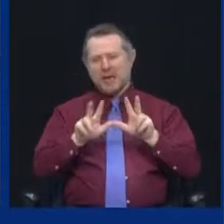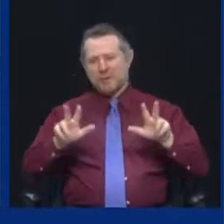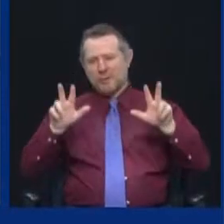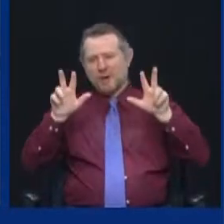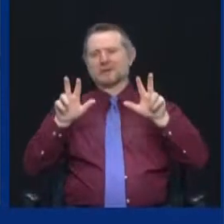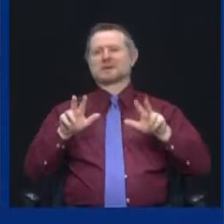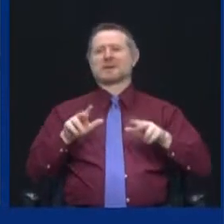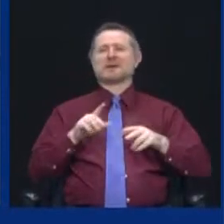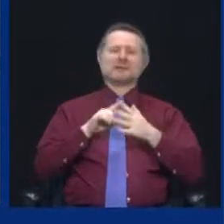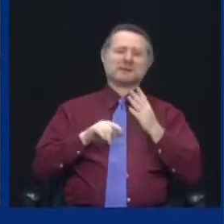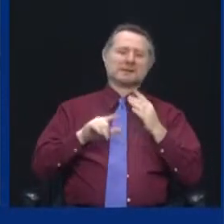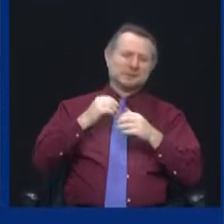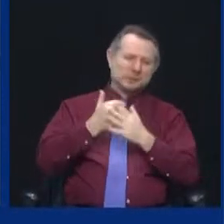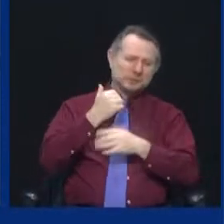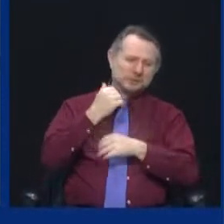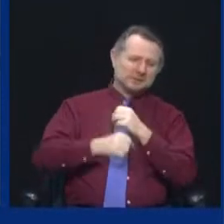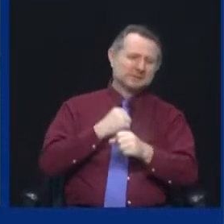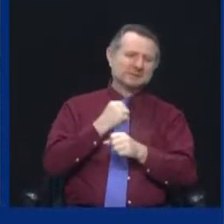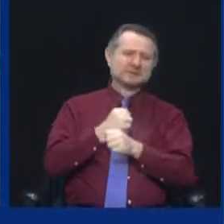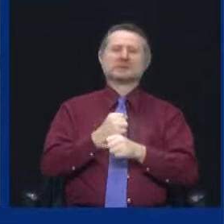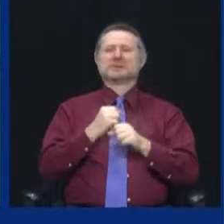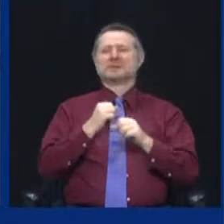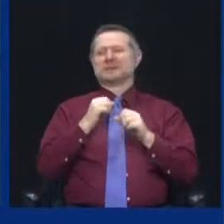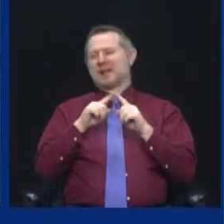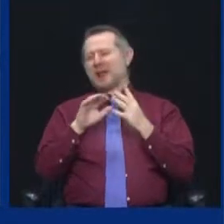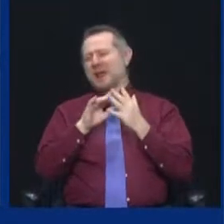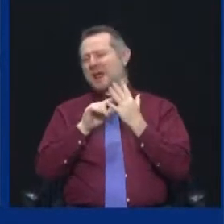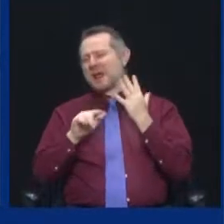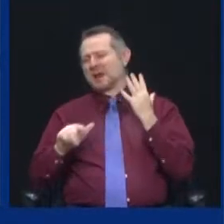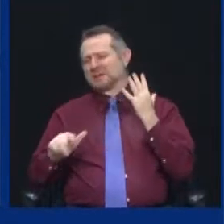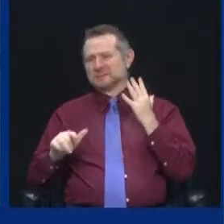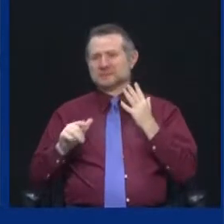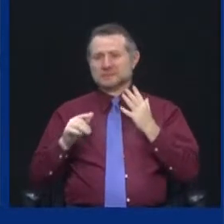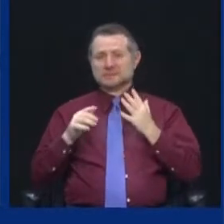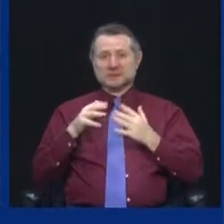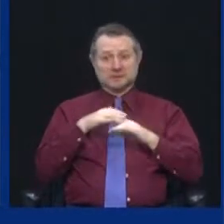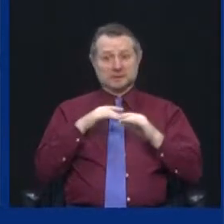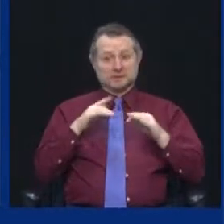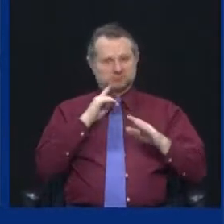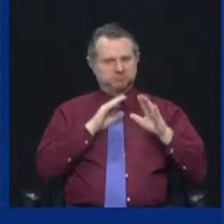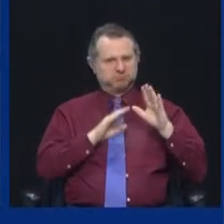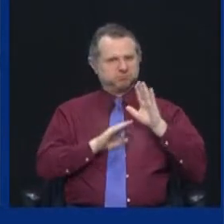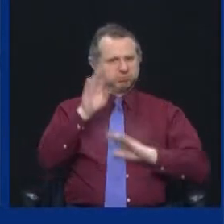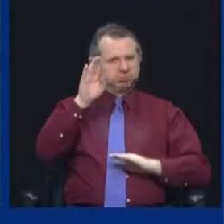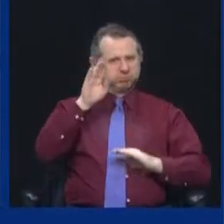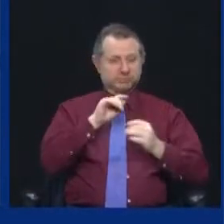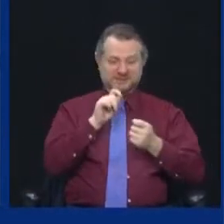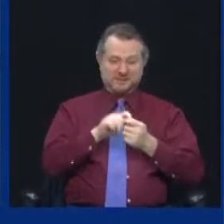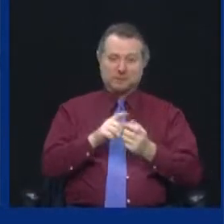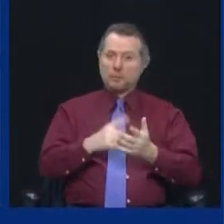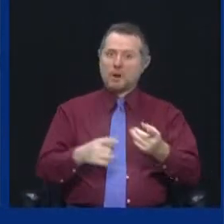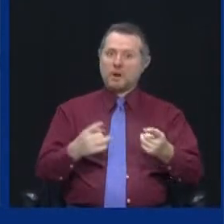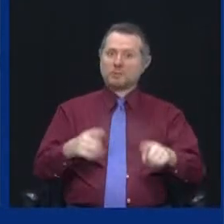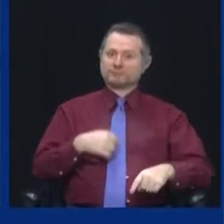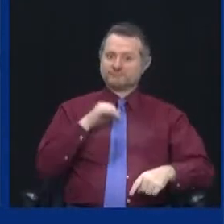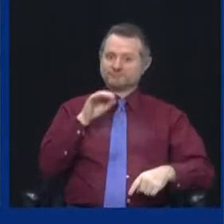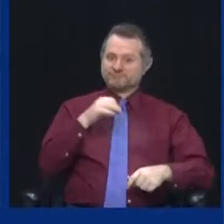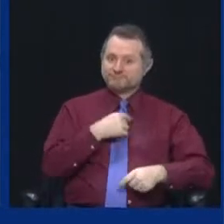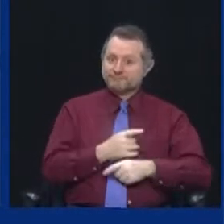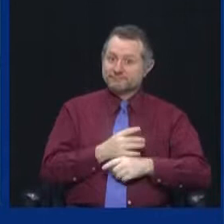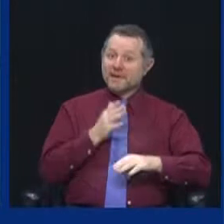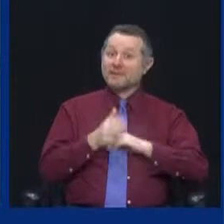get together, they socialize. You're going to see the positivity number go up. That's just what happened. And we came out of New Year's, we